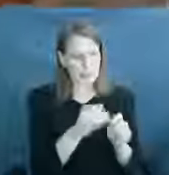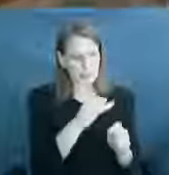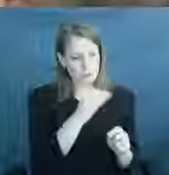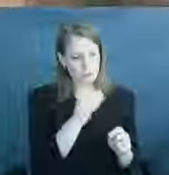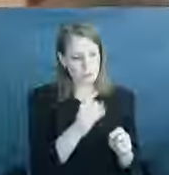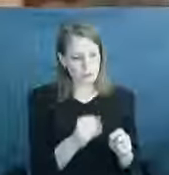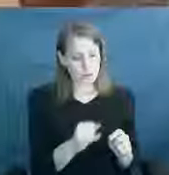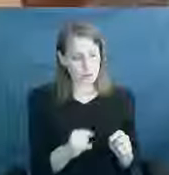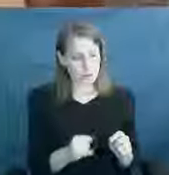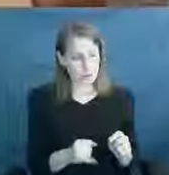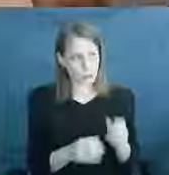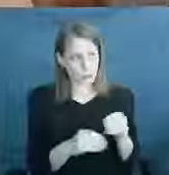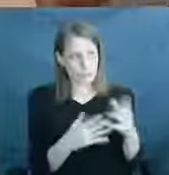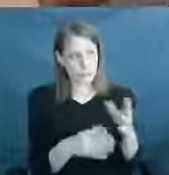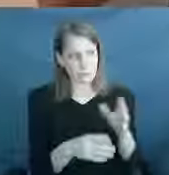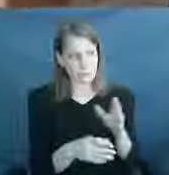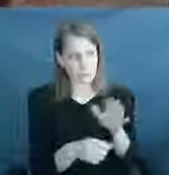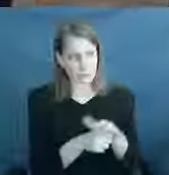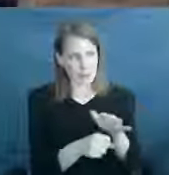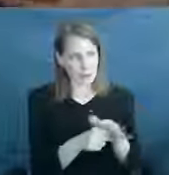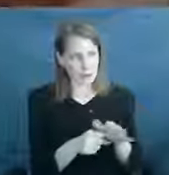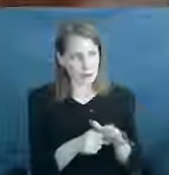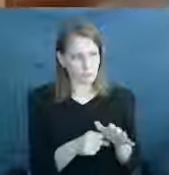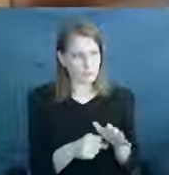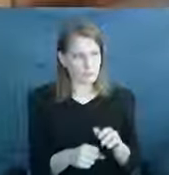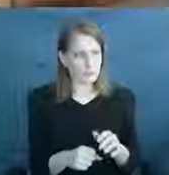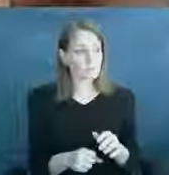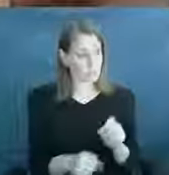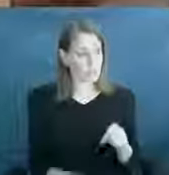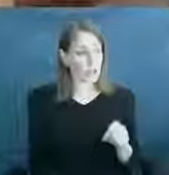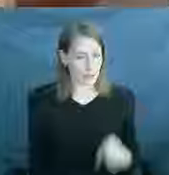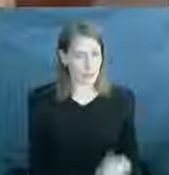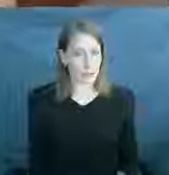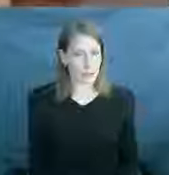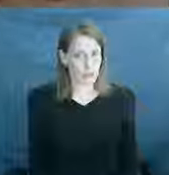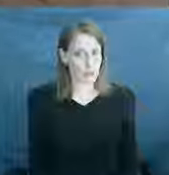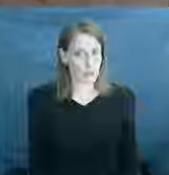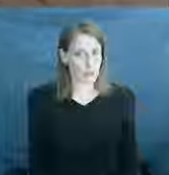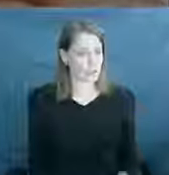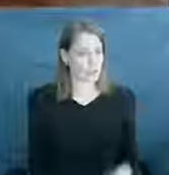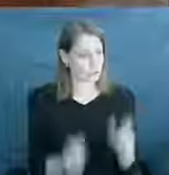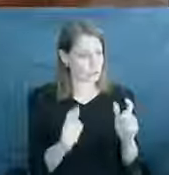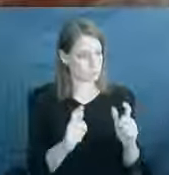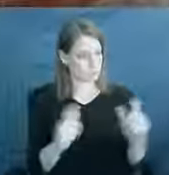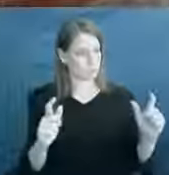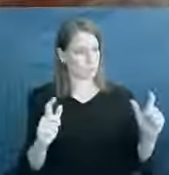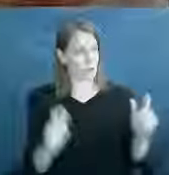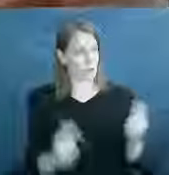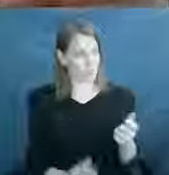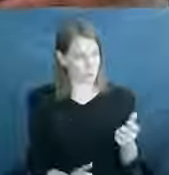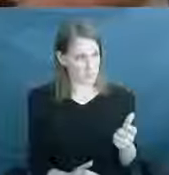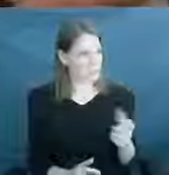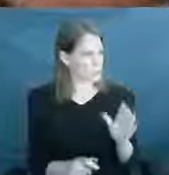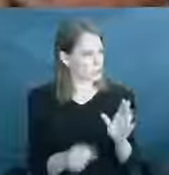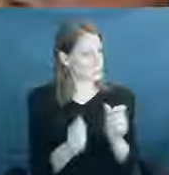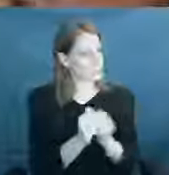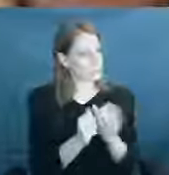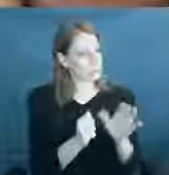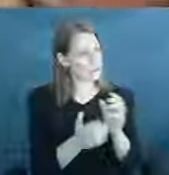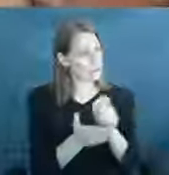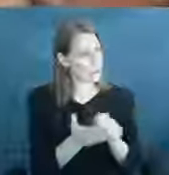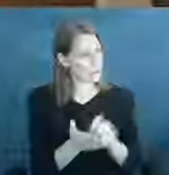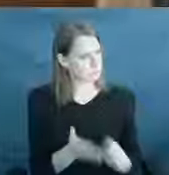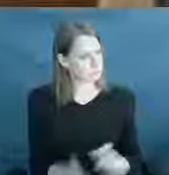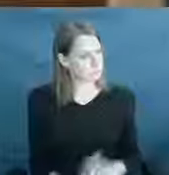Is that too small? Just see if you can get a pen and just come out to the outside a little bit so you know that you're allowing enough. Okay, so you